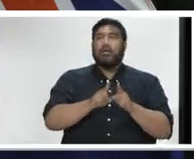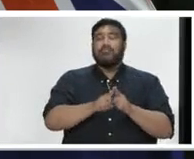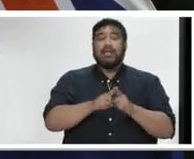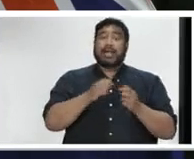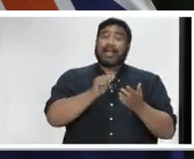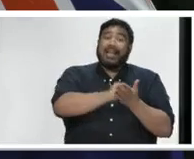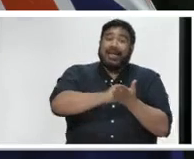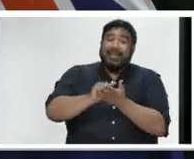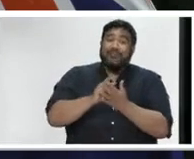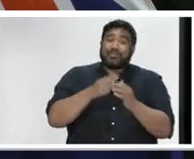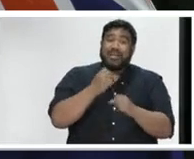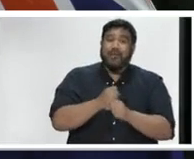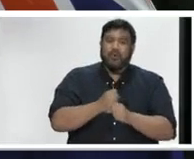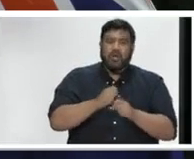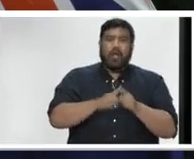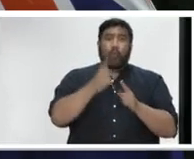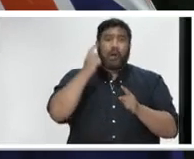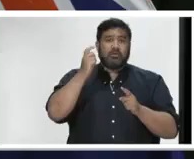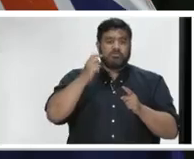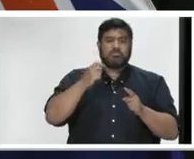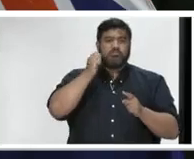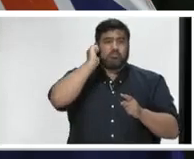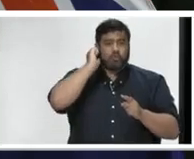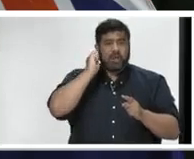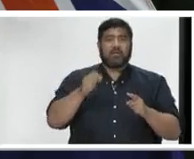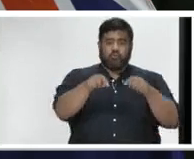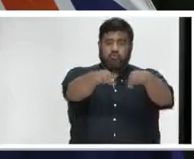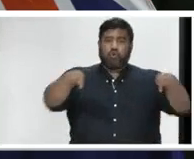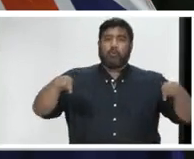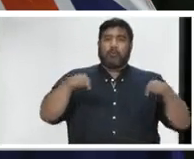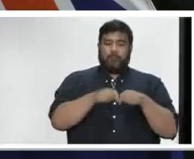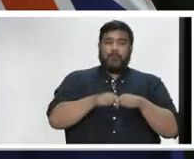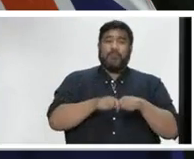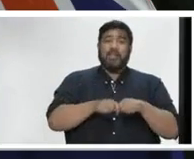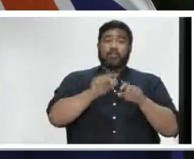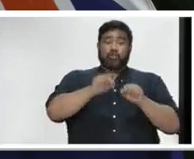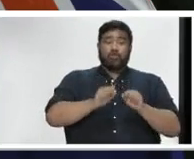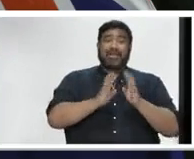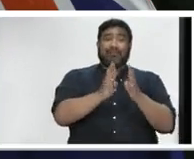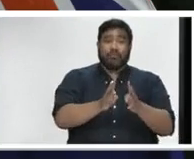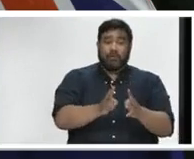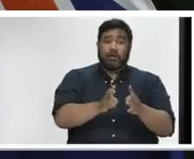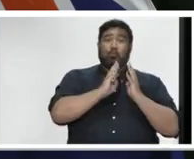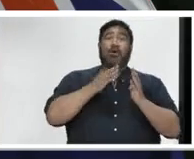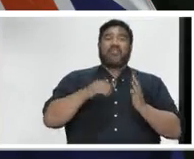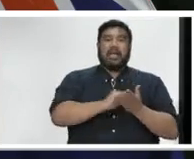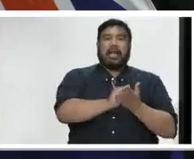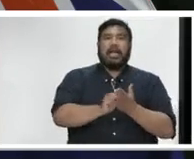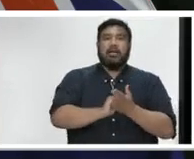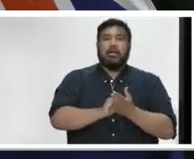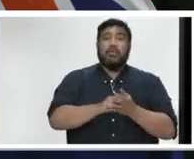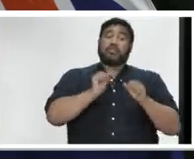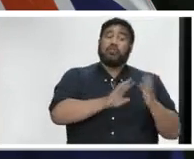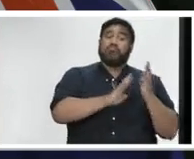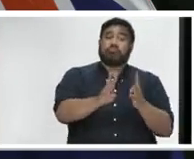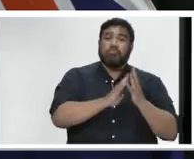of students using the same bathrooms, can they be cleaned in between so that you're keeping that bubble nice and tight? So all of